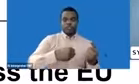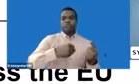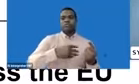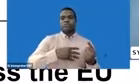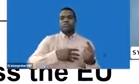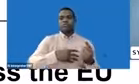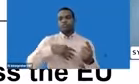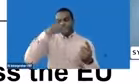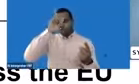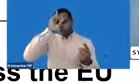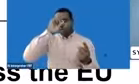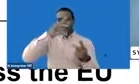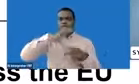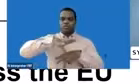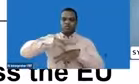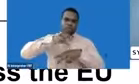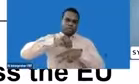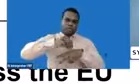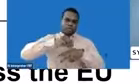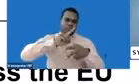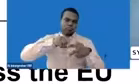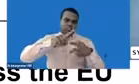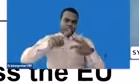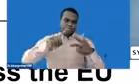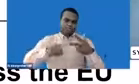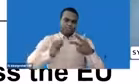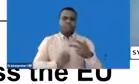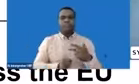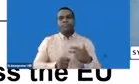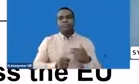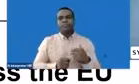take into account various specific needs.